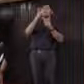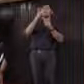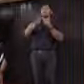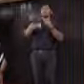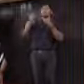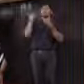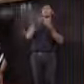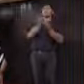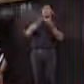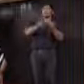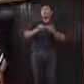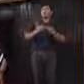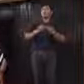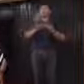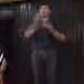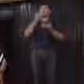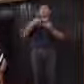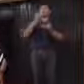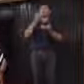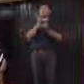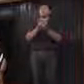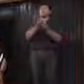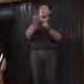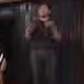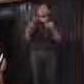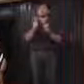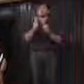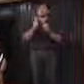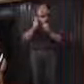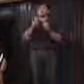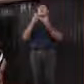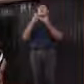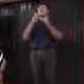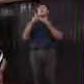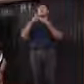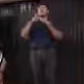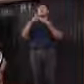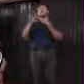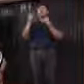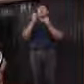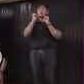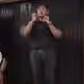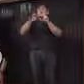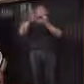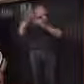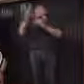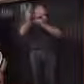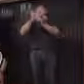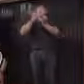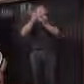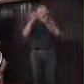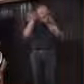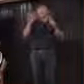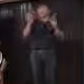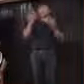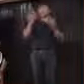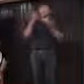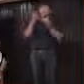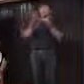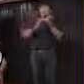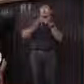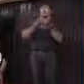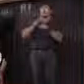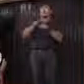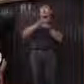forth. But then I'd like to argue that no government in Kashmir had been allowed the political space in which to